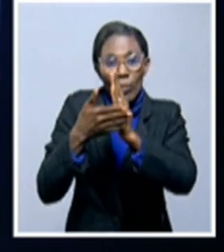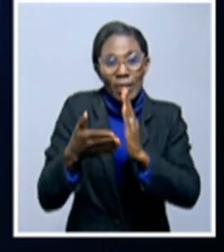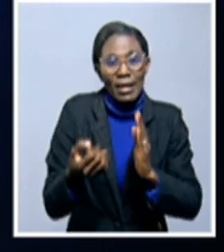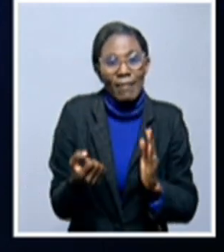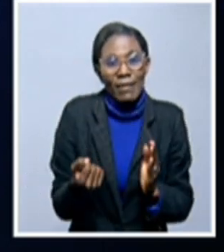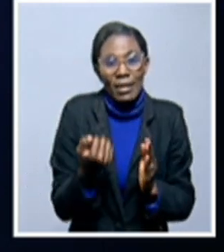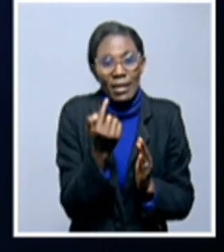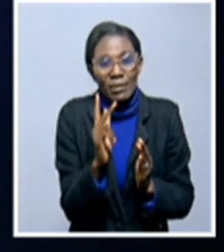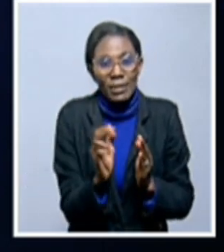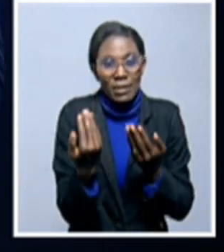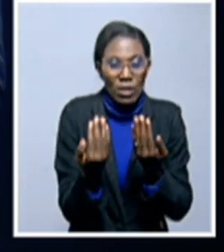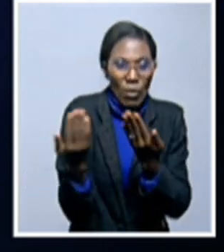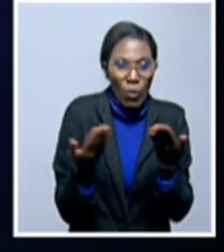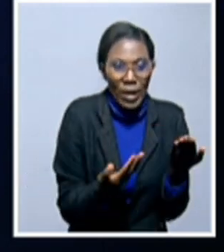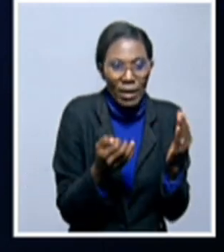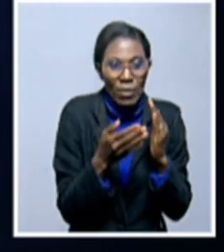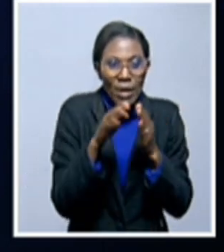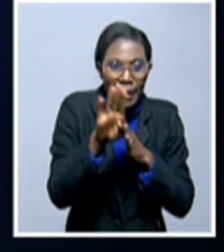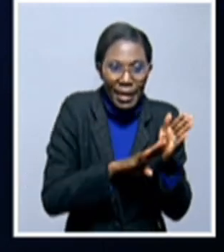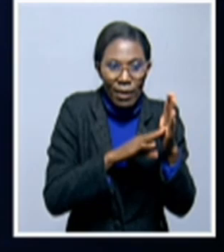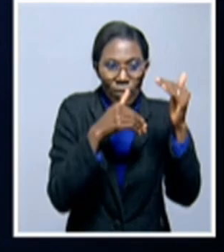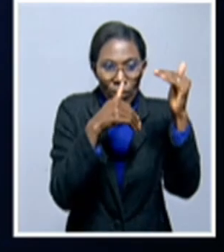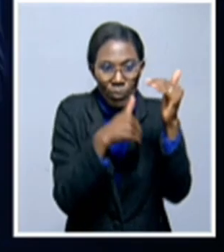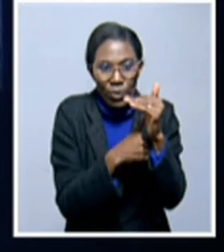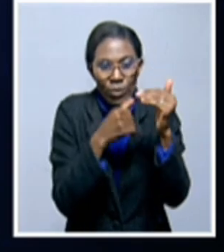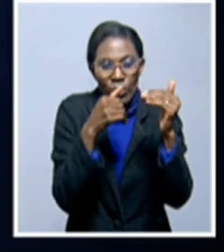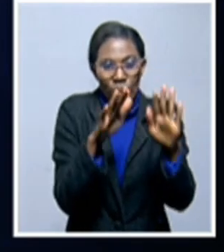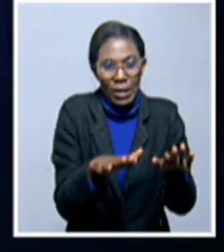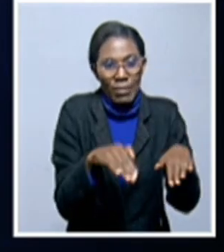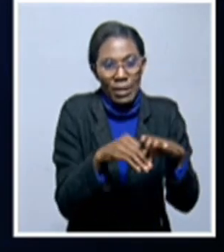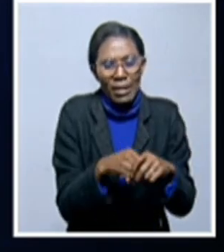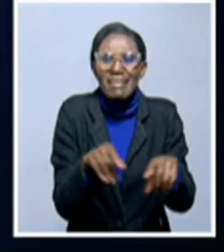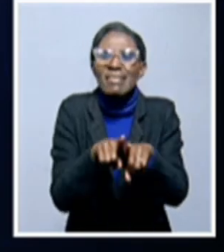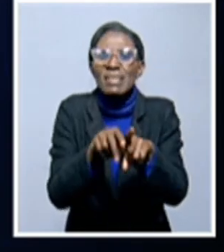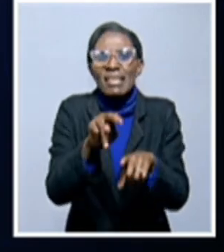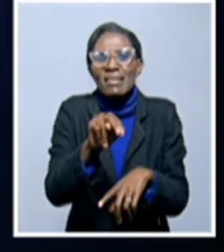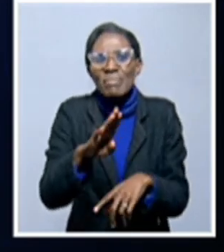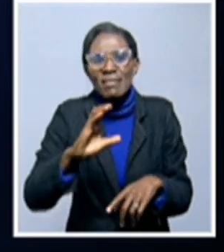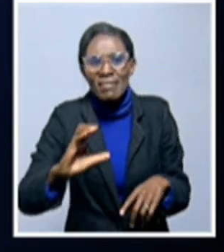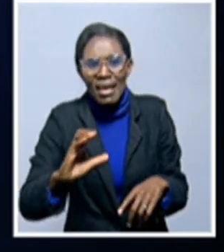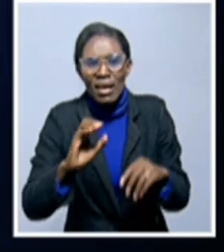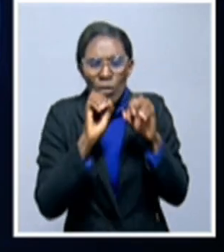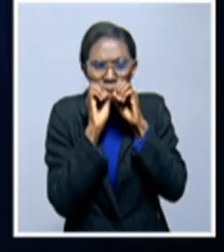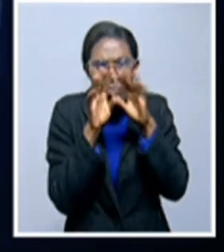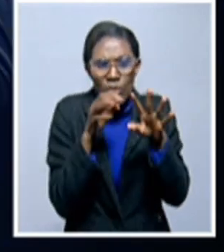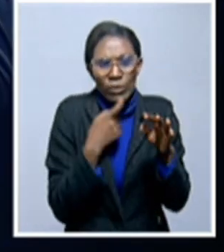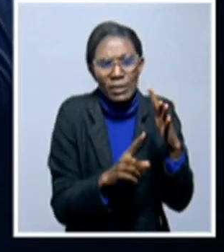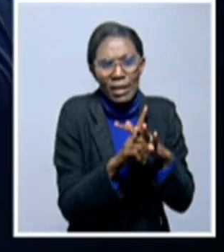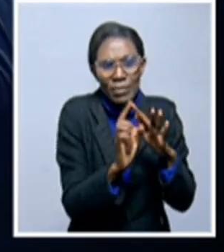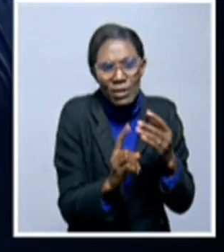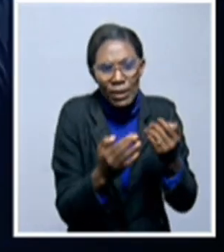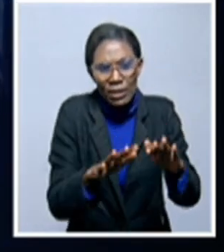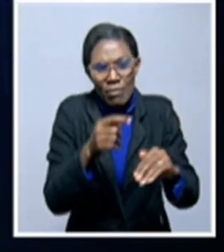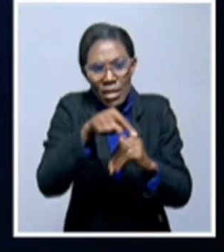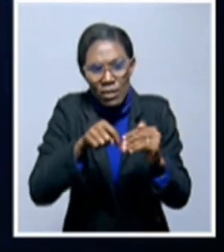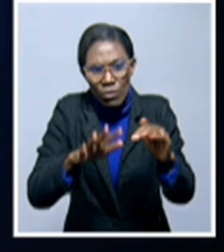that NBC, which is actually a key stakeholder in terms of broadcasting what is unfolding in the chamber, that's a platform where the